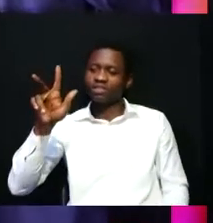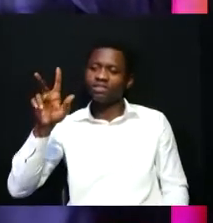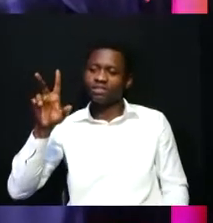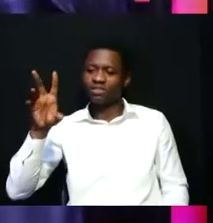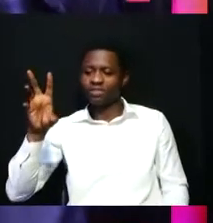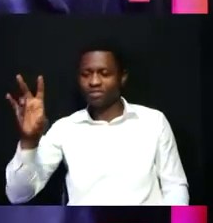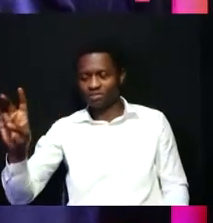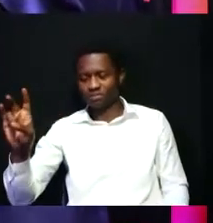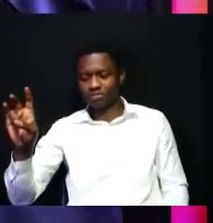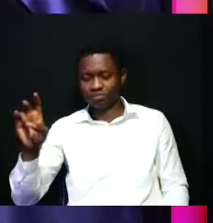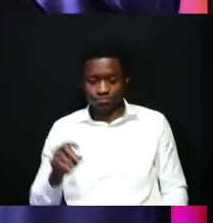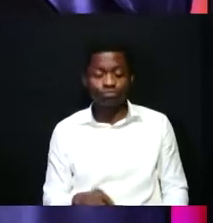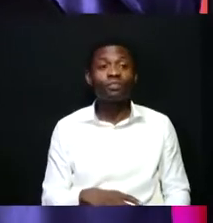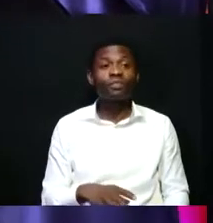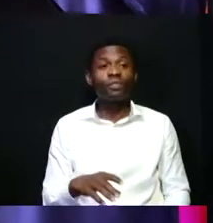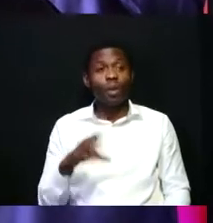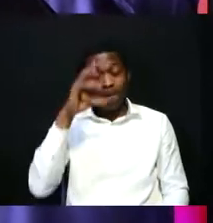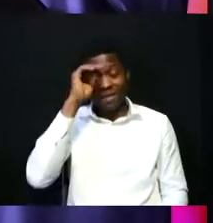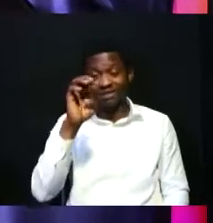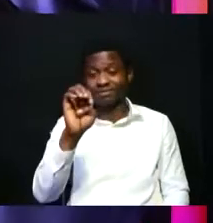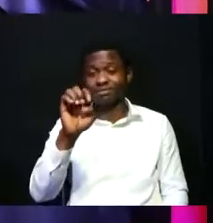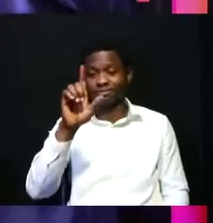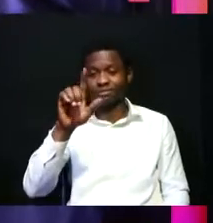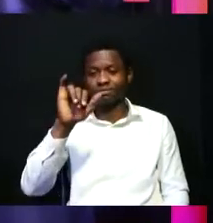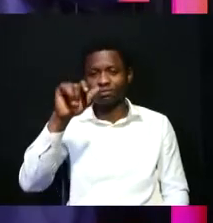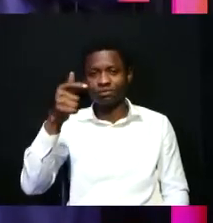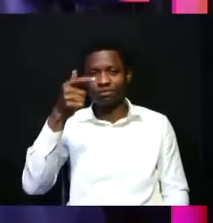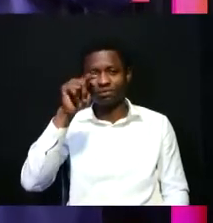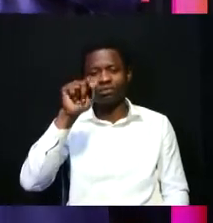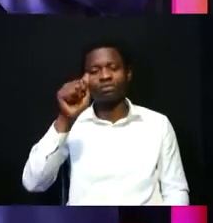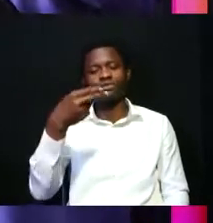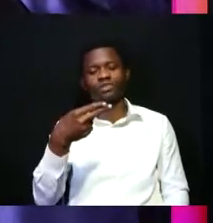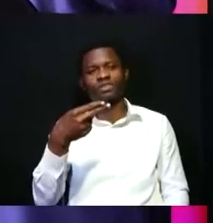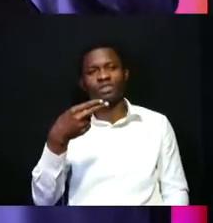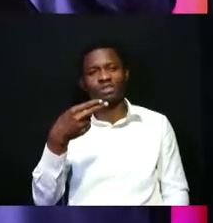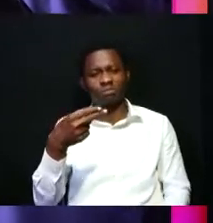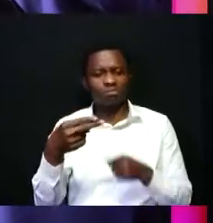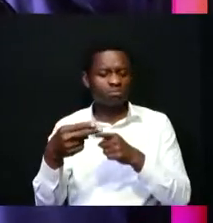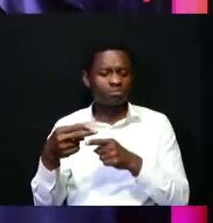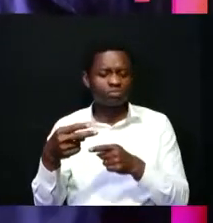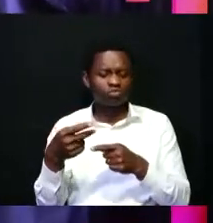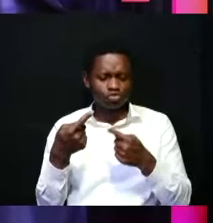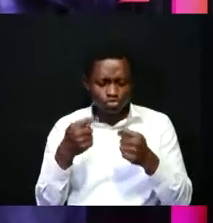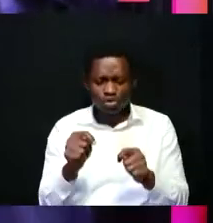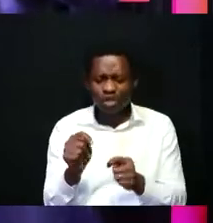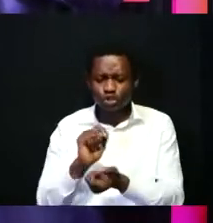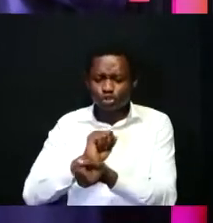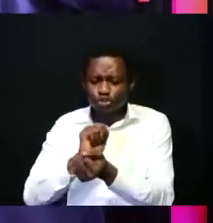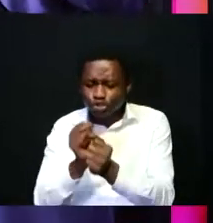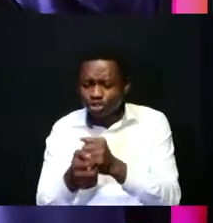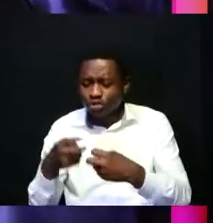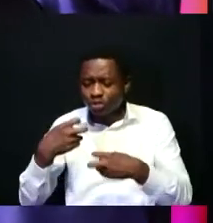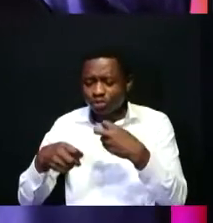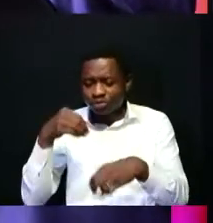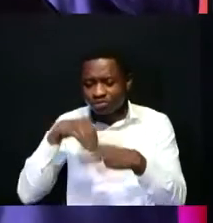Elijah trying to reverse the whole condition, what seems to be destroyed in Israel, at the hearts